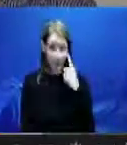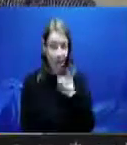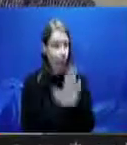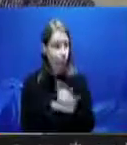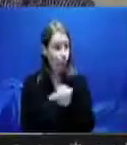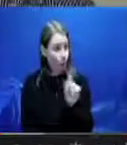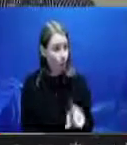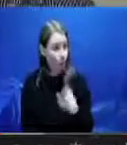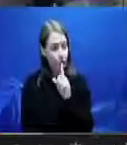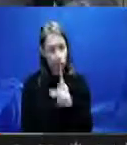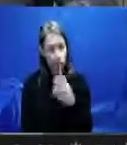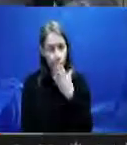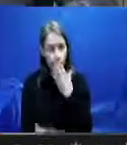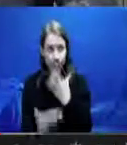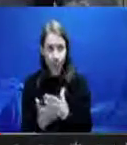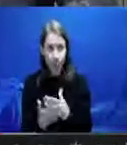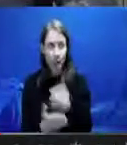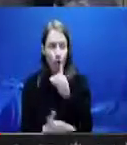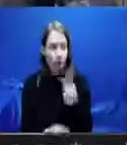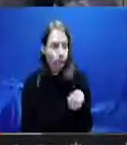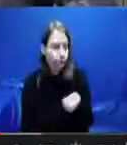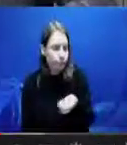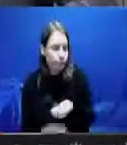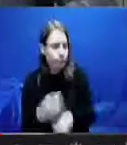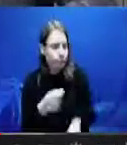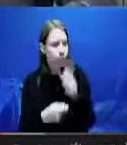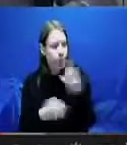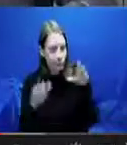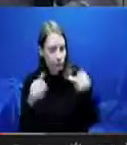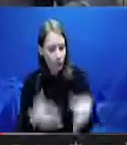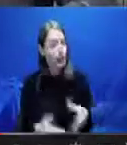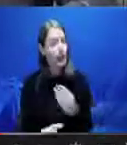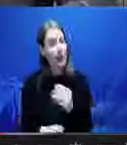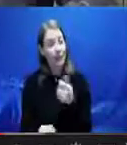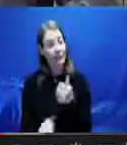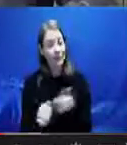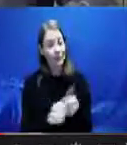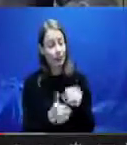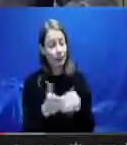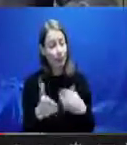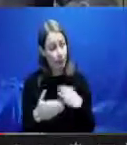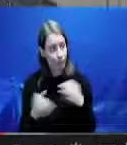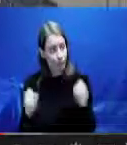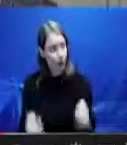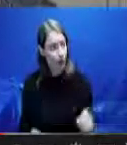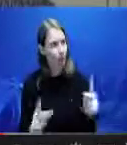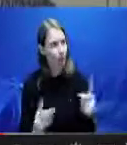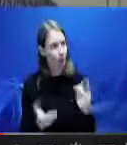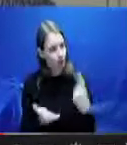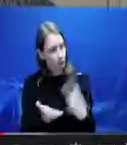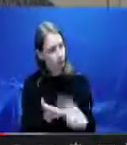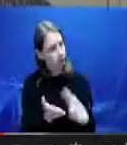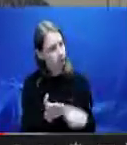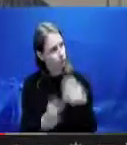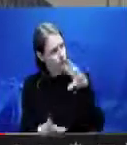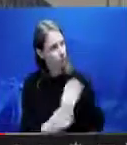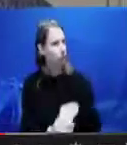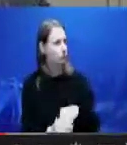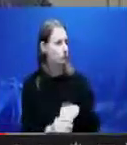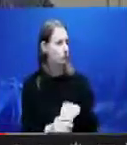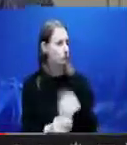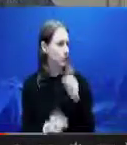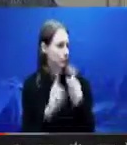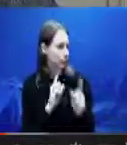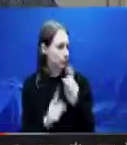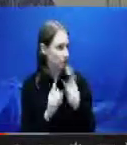very different and distinct, which is what we've been wanting them to do, is to engage in that material. I think the facts were there,